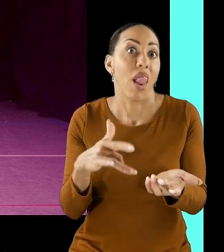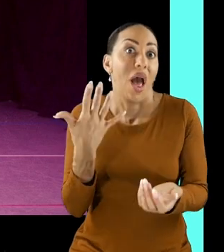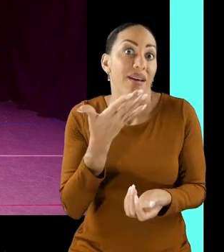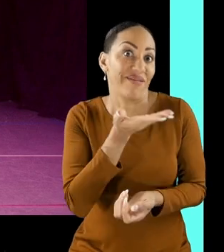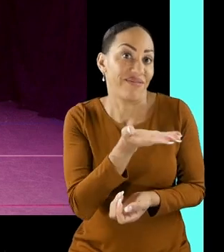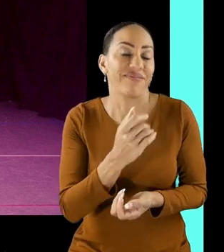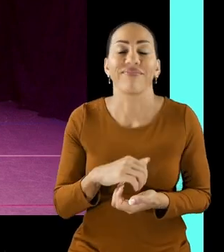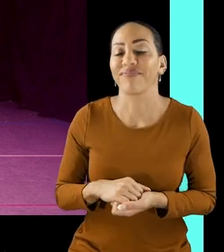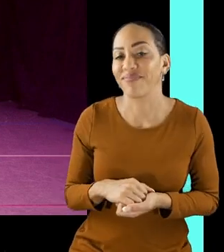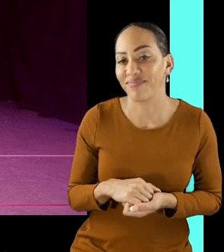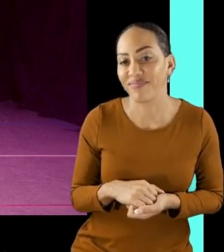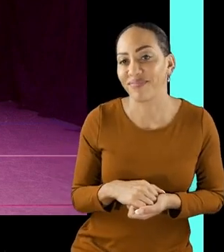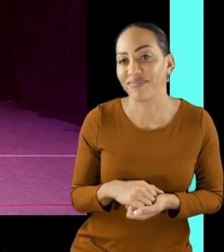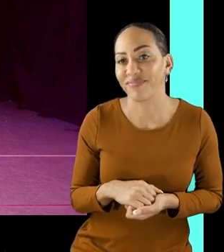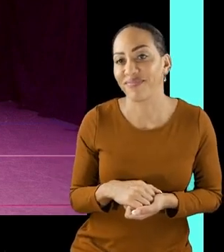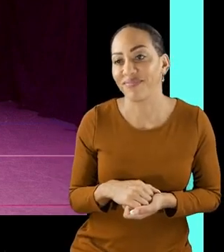And